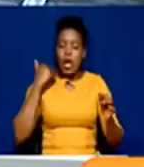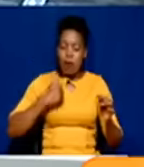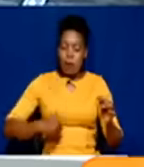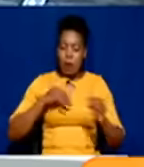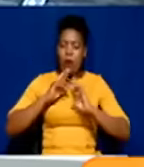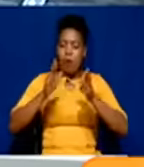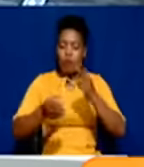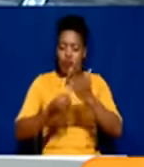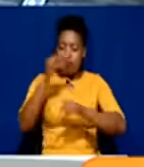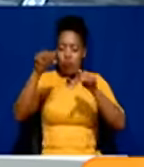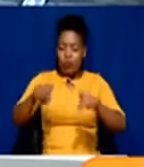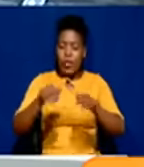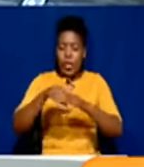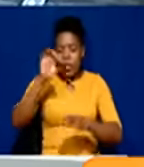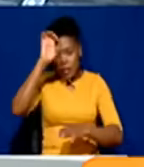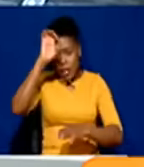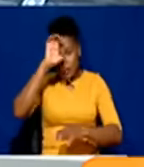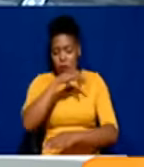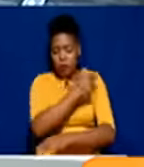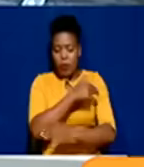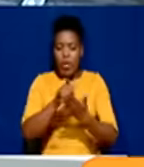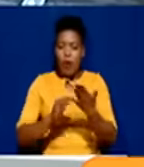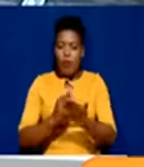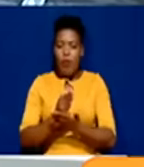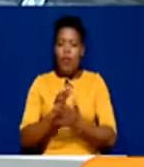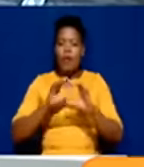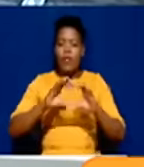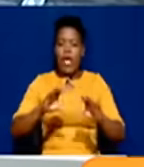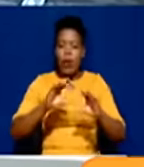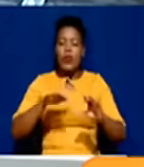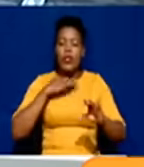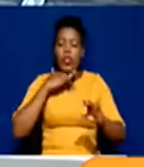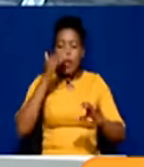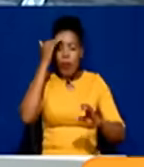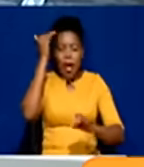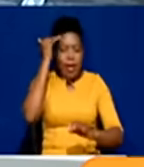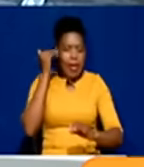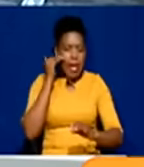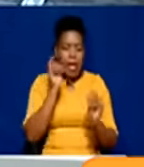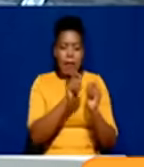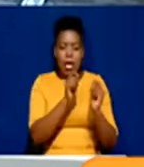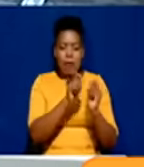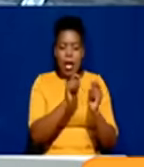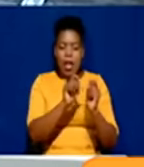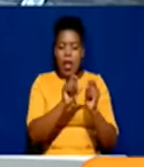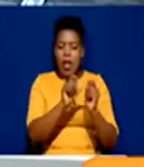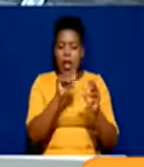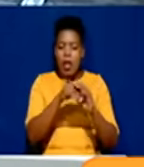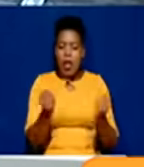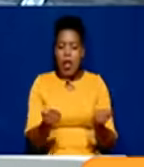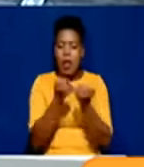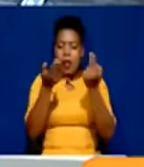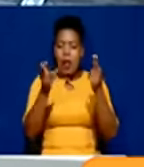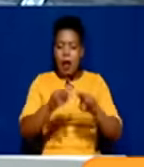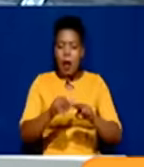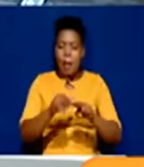report released today in Eldoret that confirmed the marathon trainer died as a result of head injury sustained from the car accident.